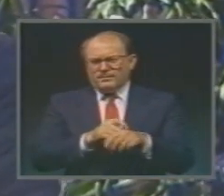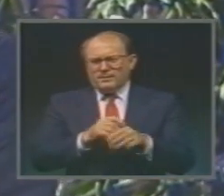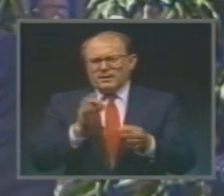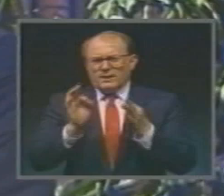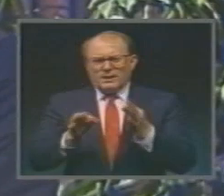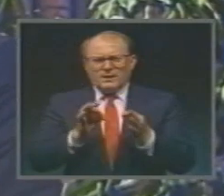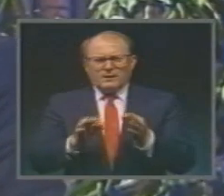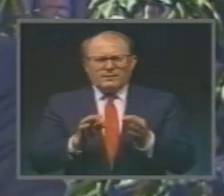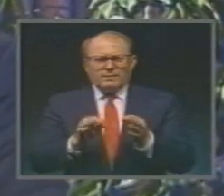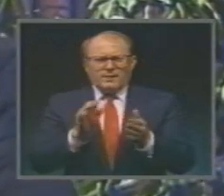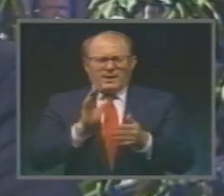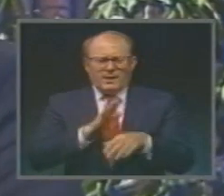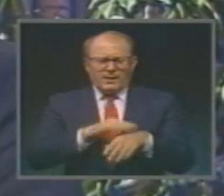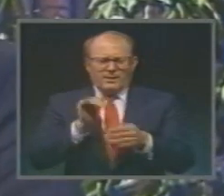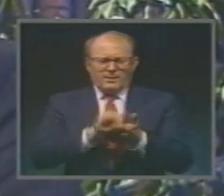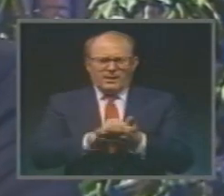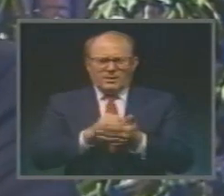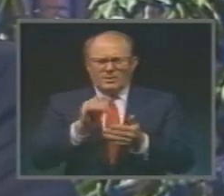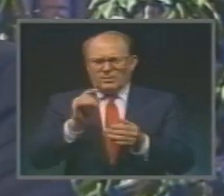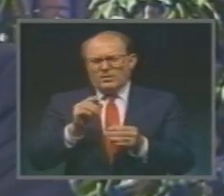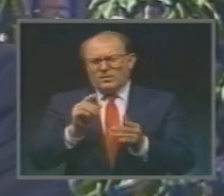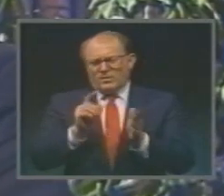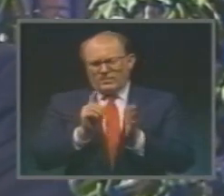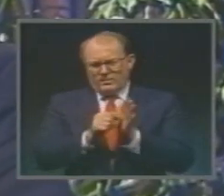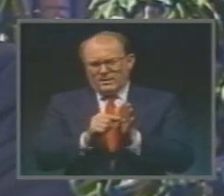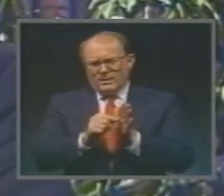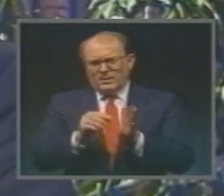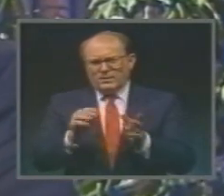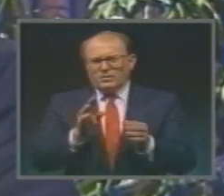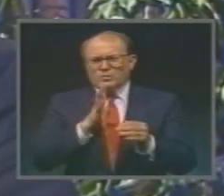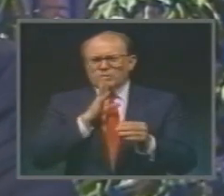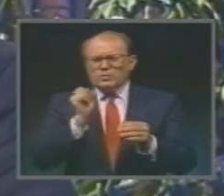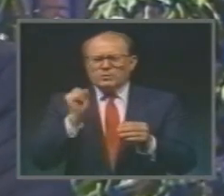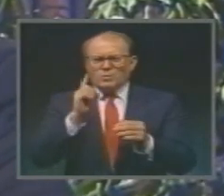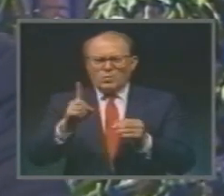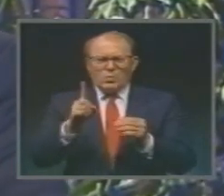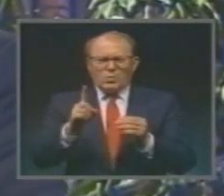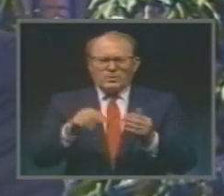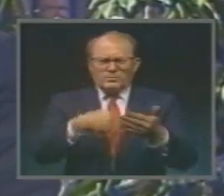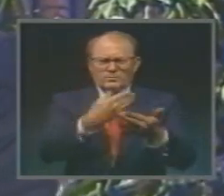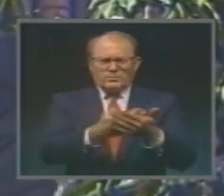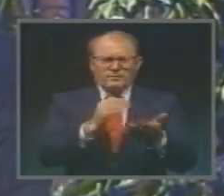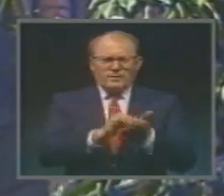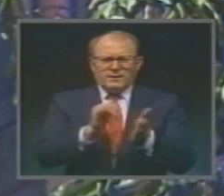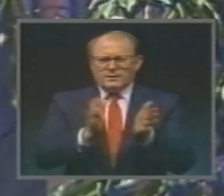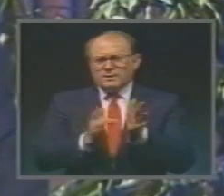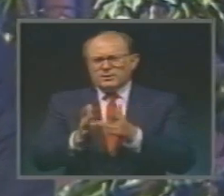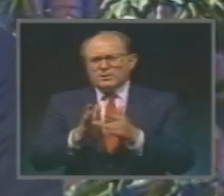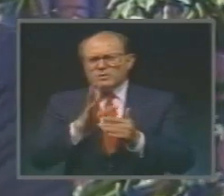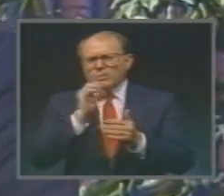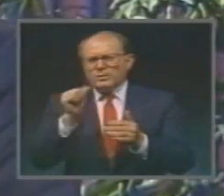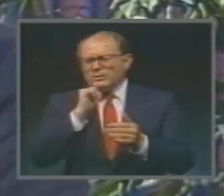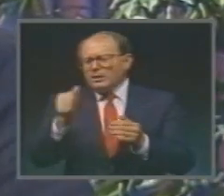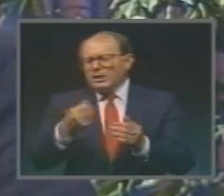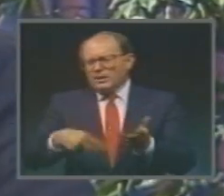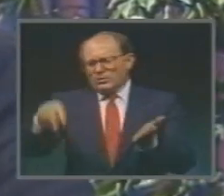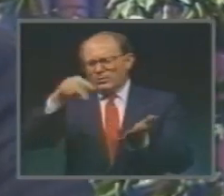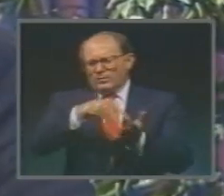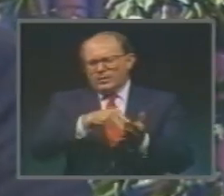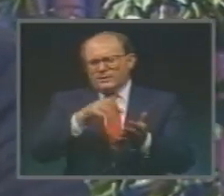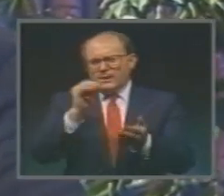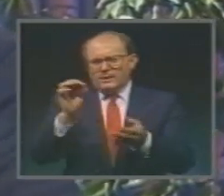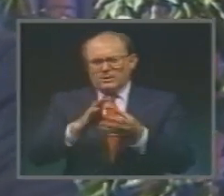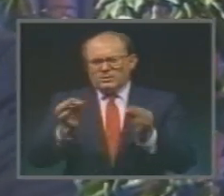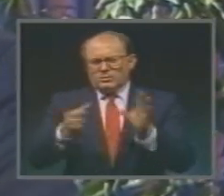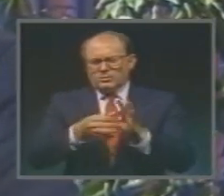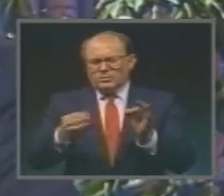If just at that moment there had been one shred of evidence produced that Jesus Christ was not raised and that the story